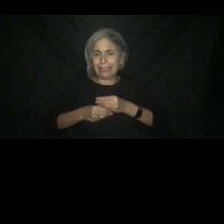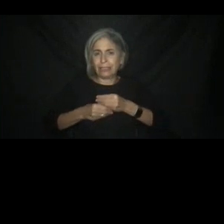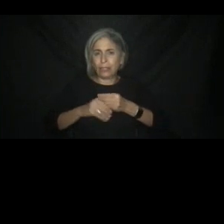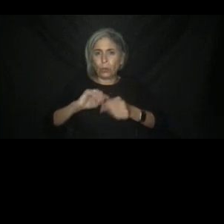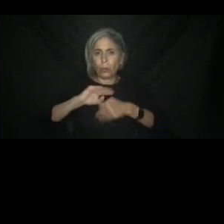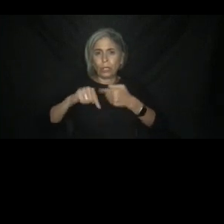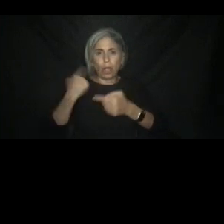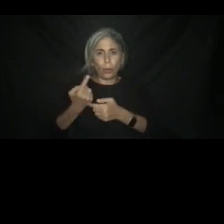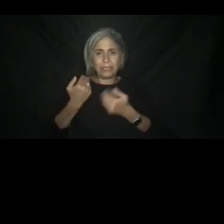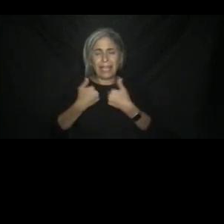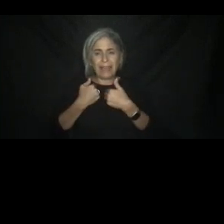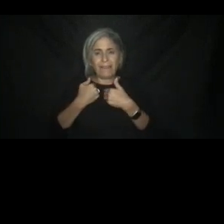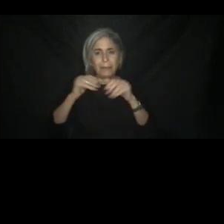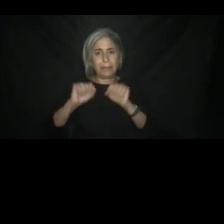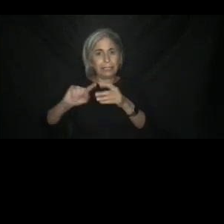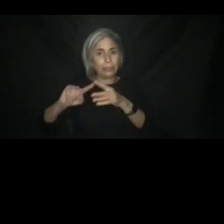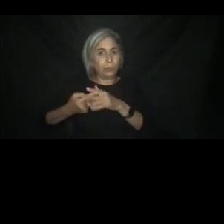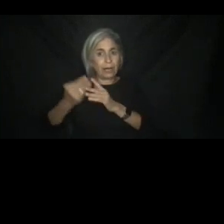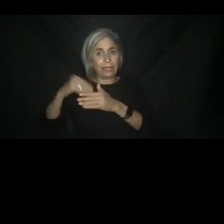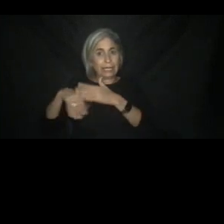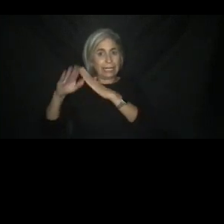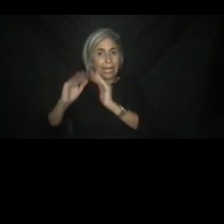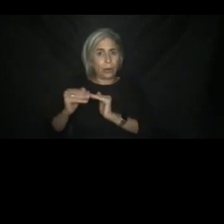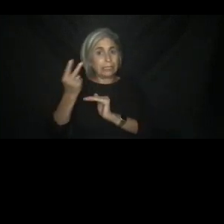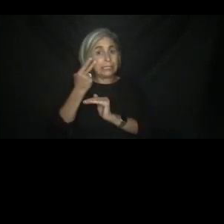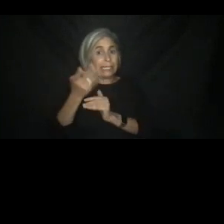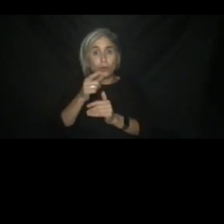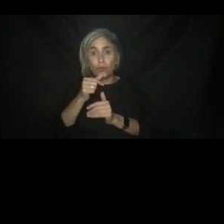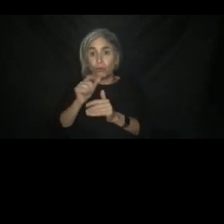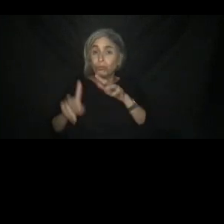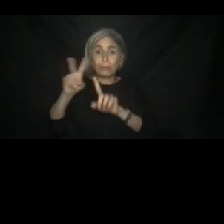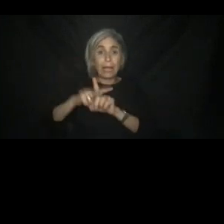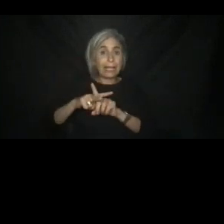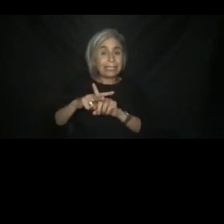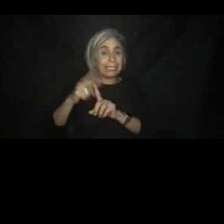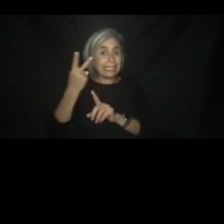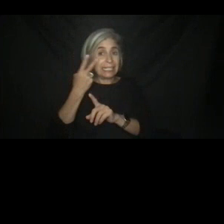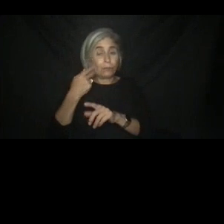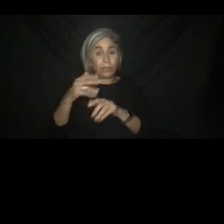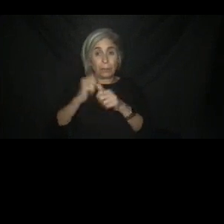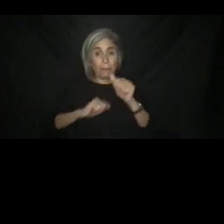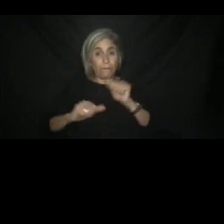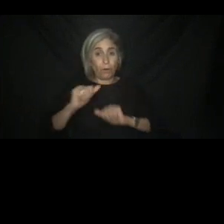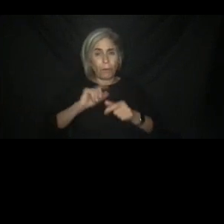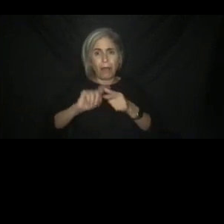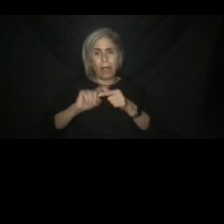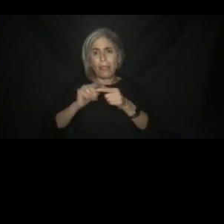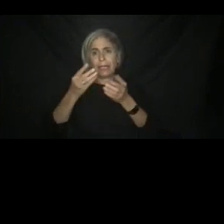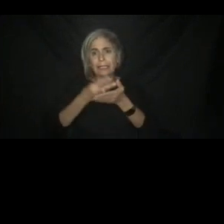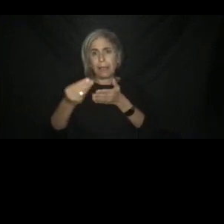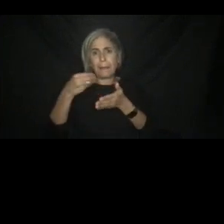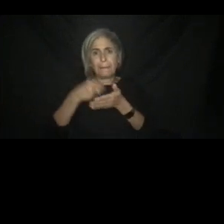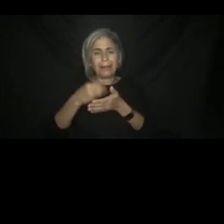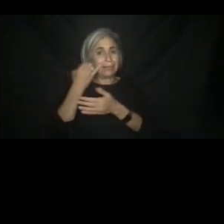ability to start in-house, see what leads we get, see how we can perform, and then, spend money if we need